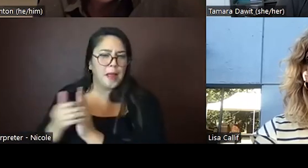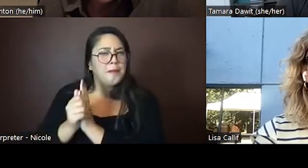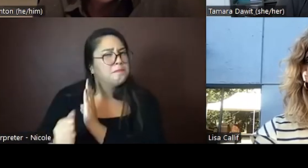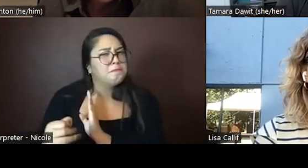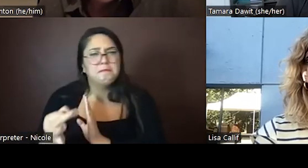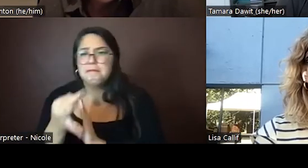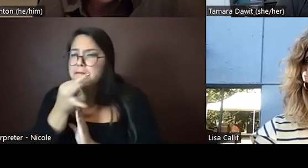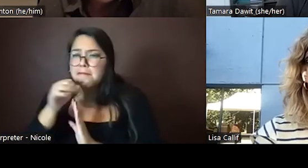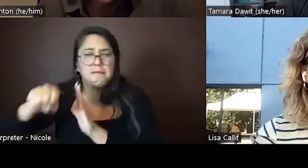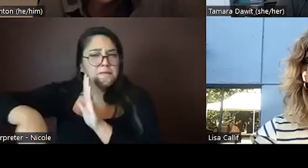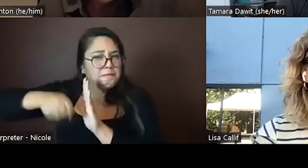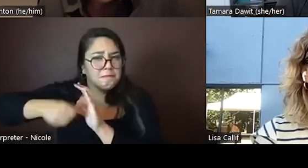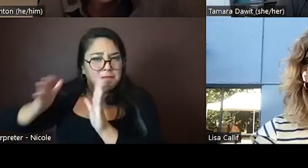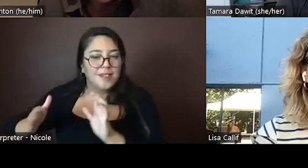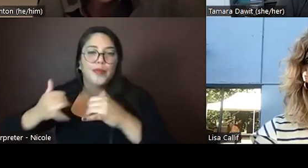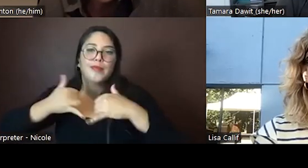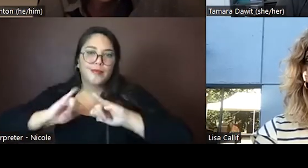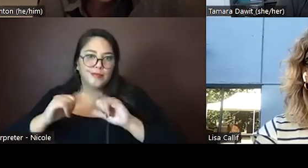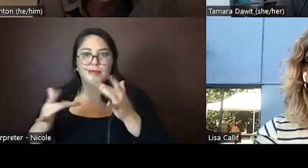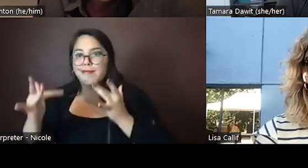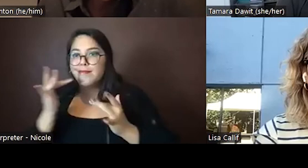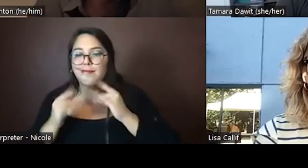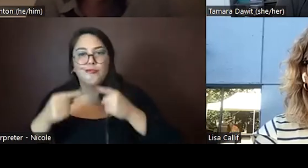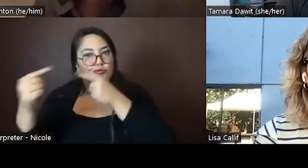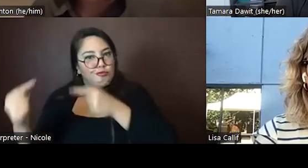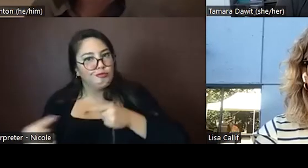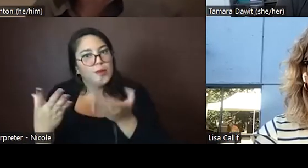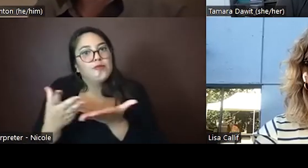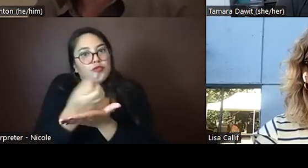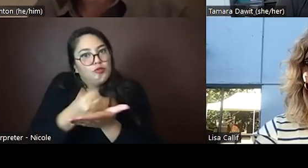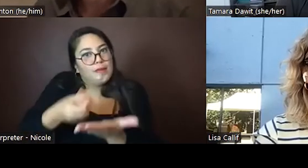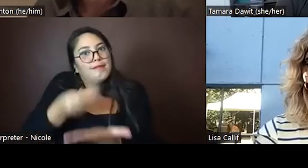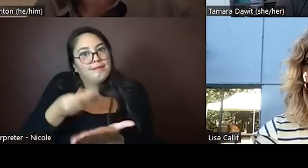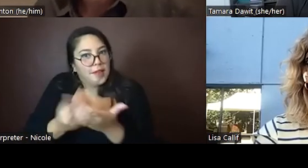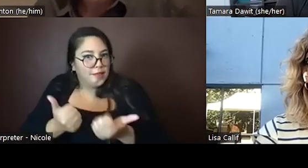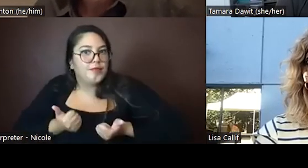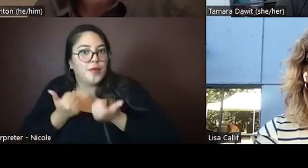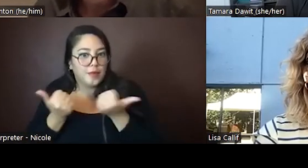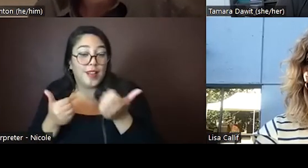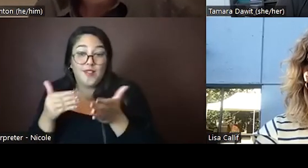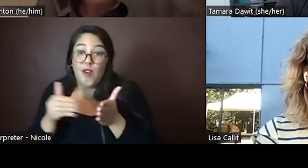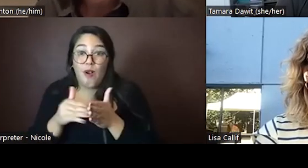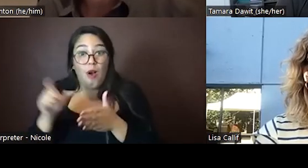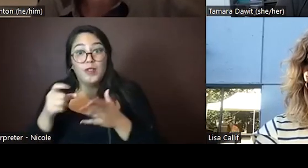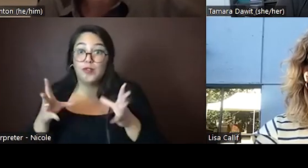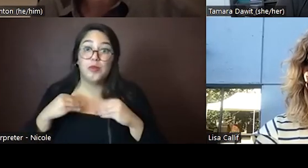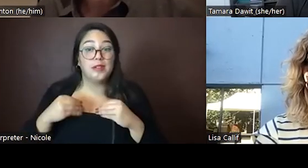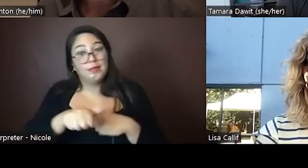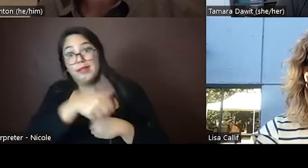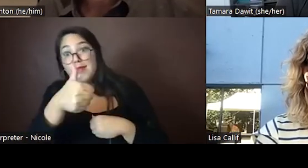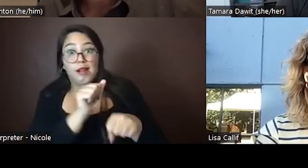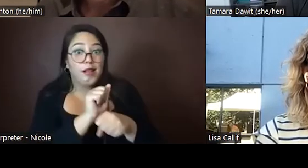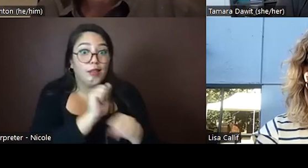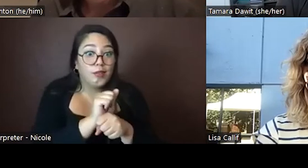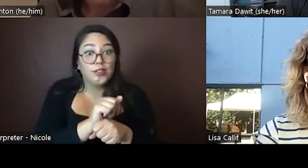still struggling to make a viable living doing this work, and often are doing kind of a bunch of things, you know, paying Peter to